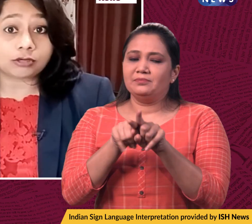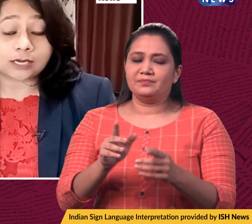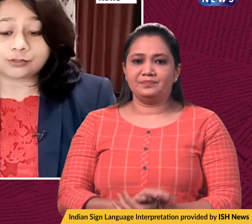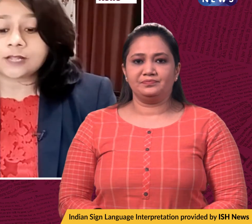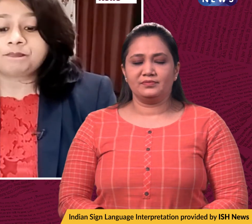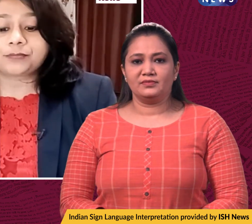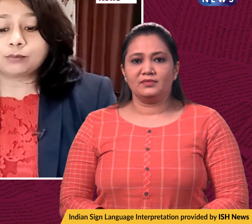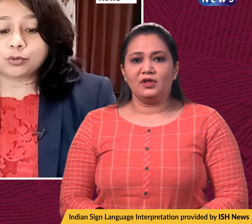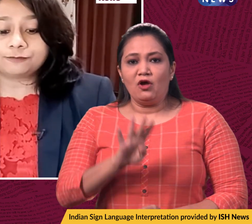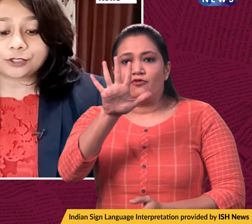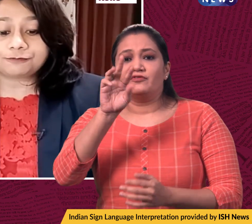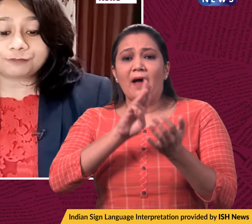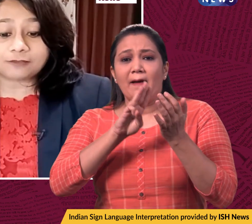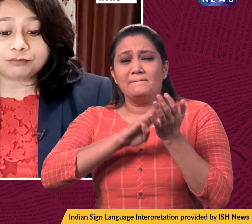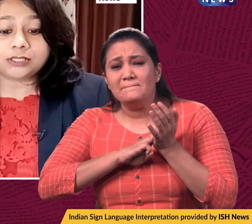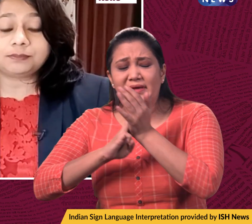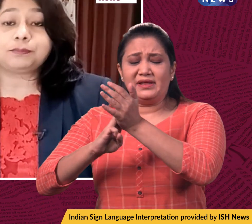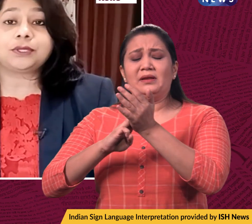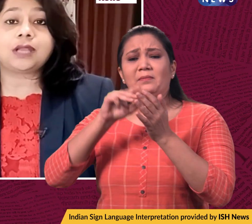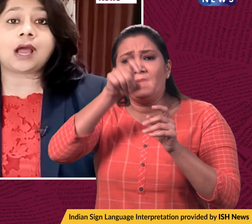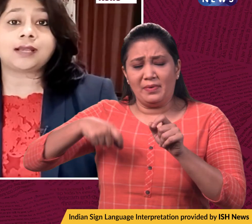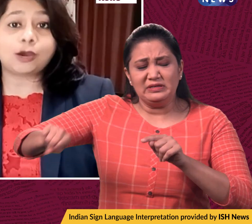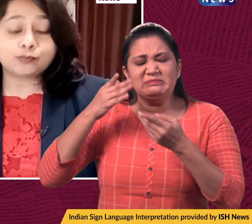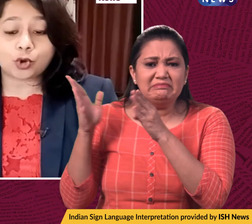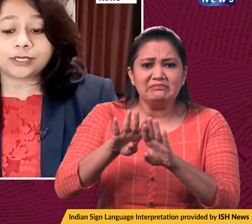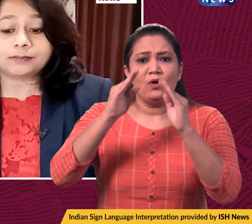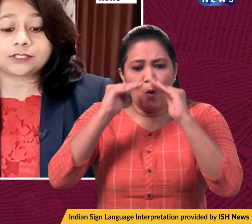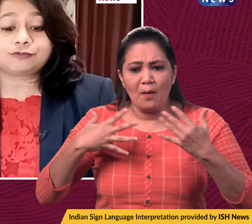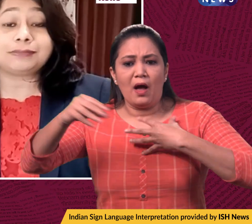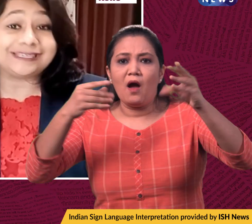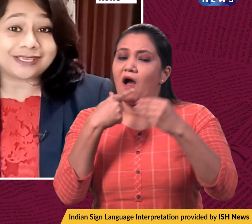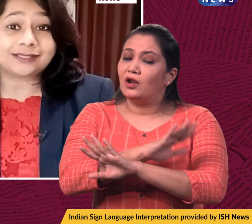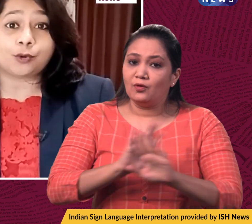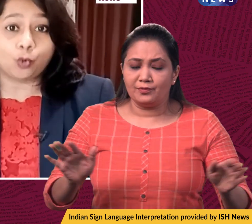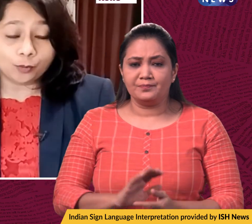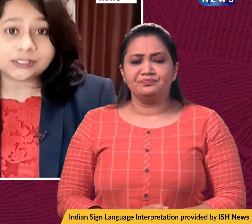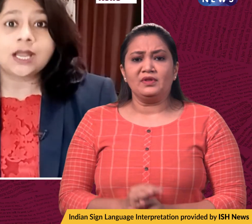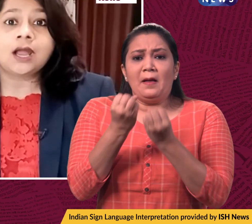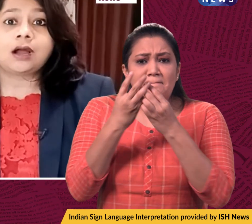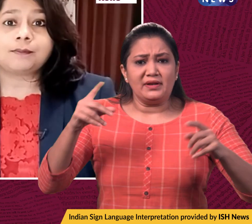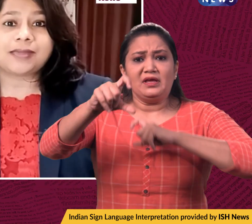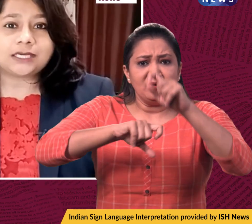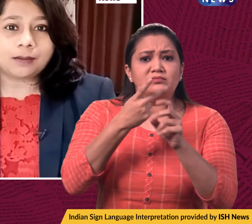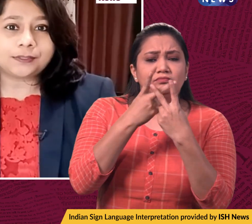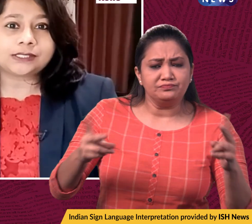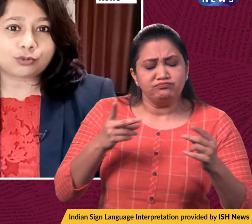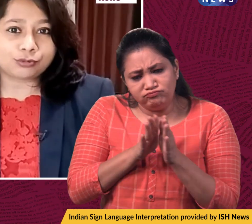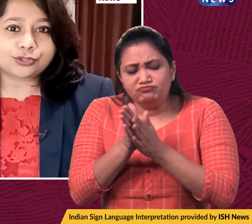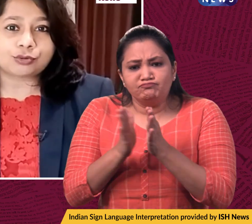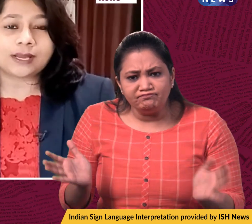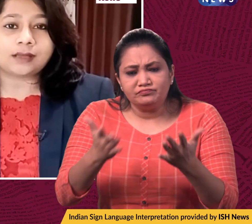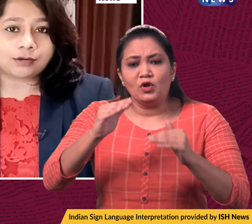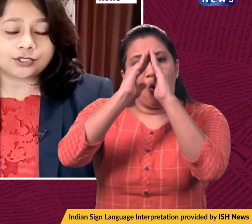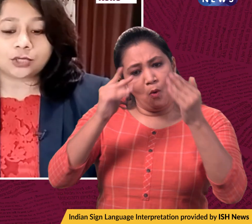imposing lockdowns. Now, more than 45 million people are now prohibited from leaving their homes. Many companies